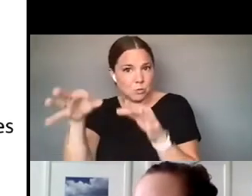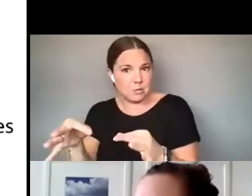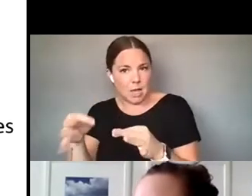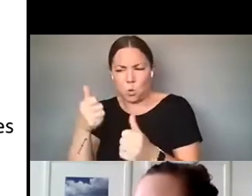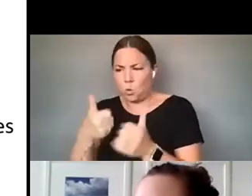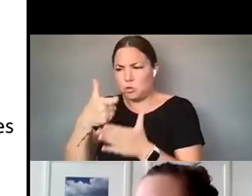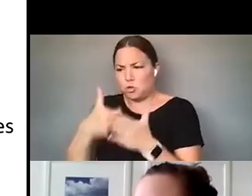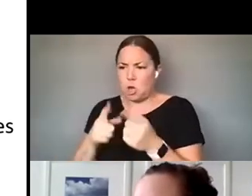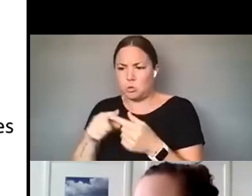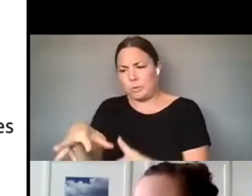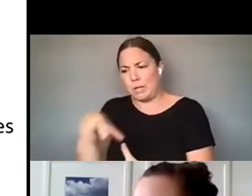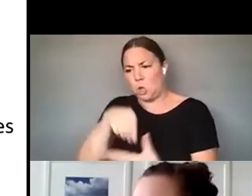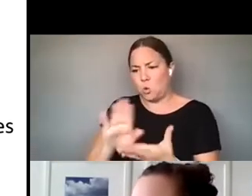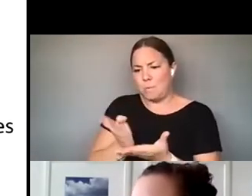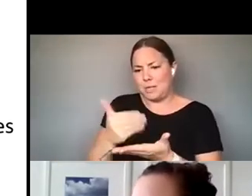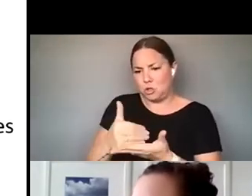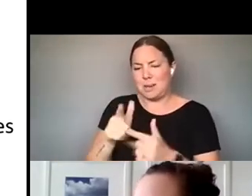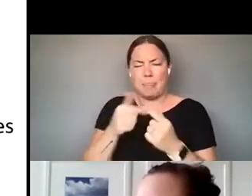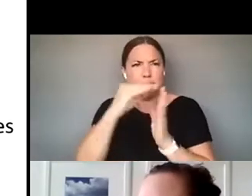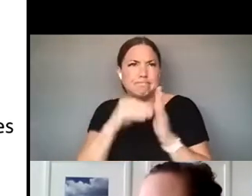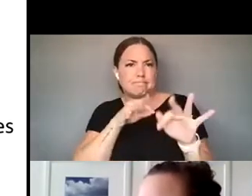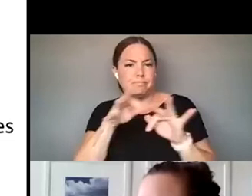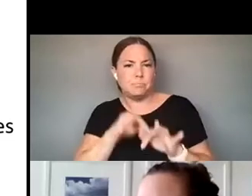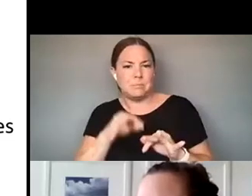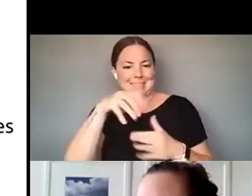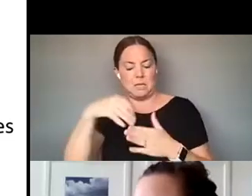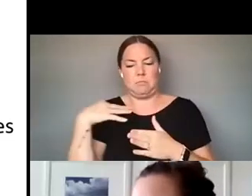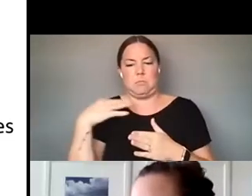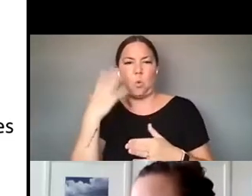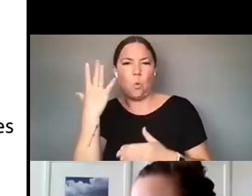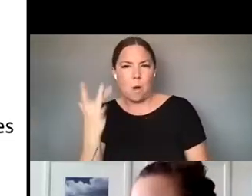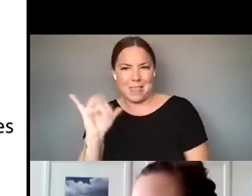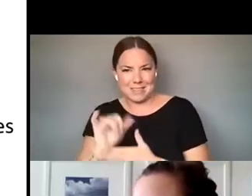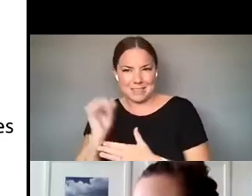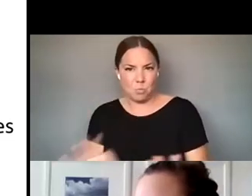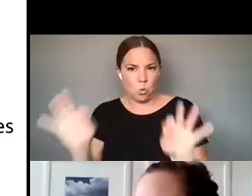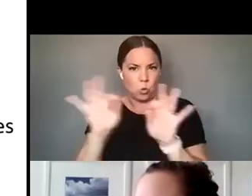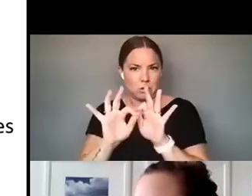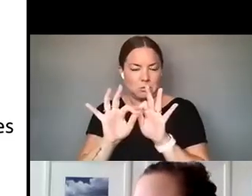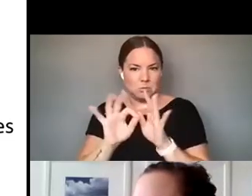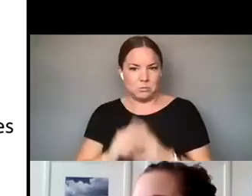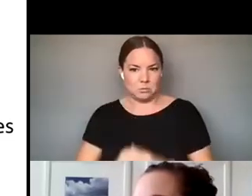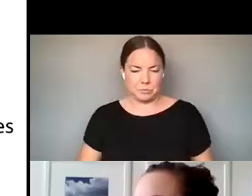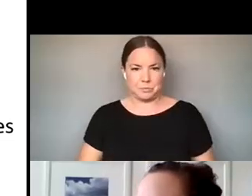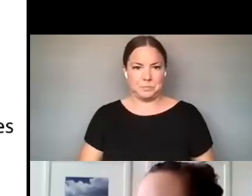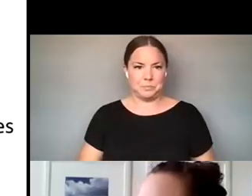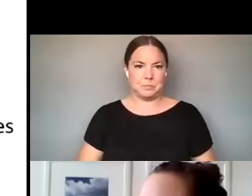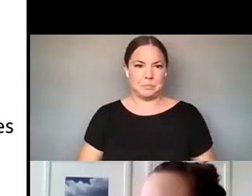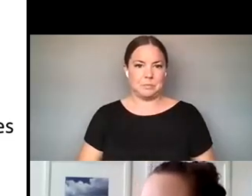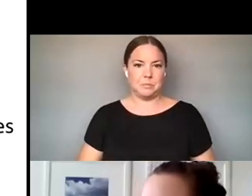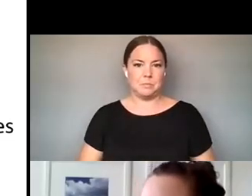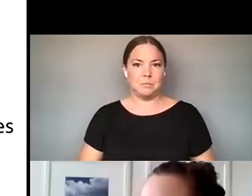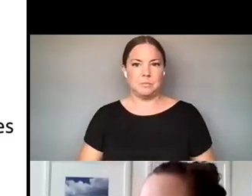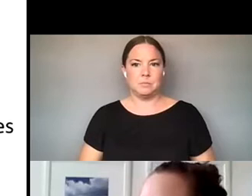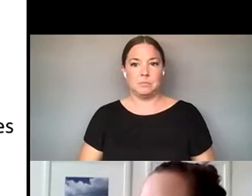and to make the case in the application as to why they are important in relation to the review criteria. Think about where